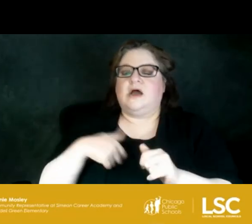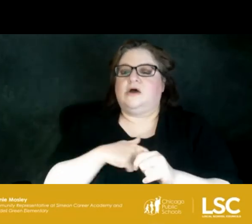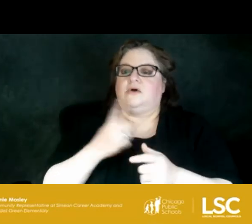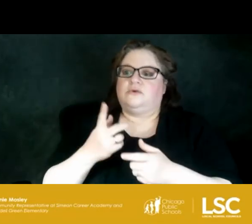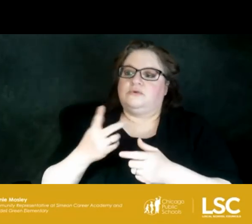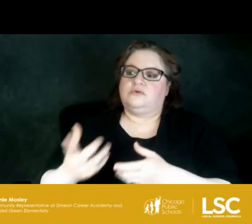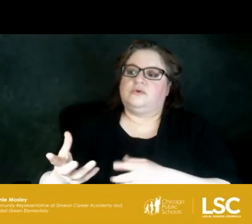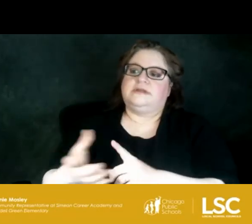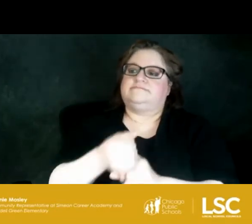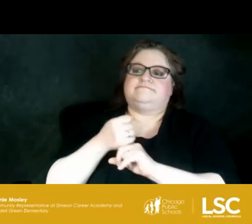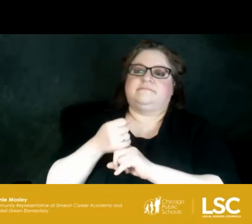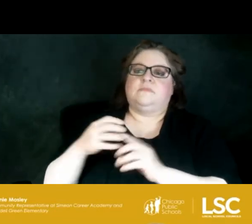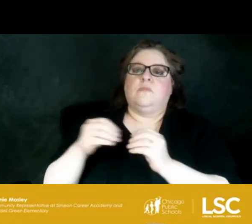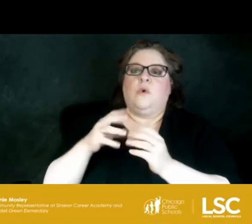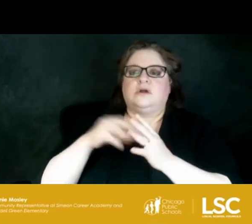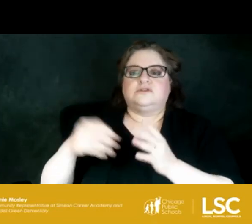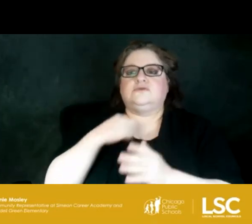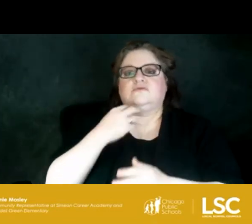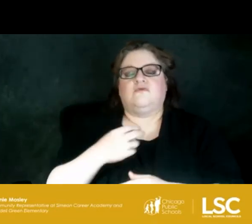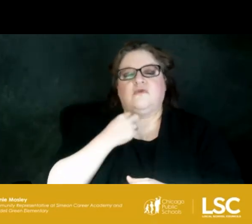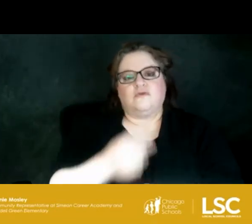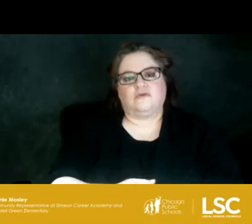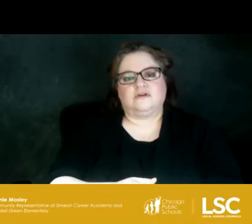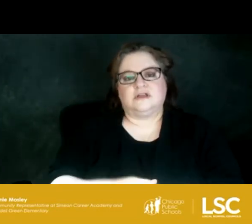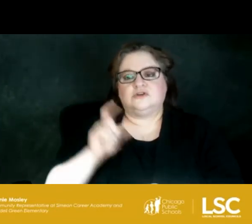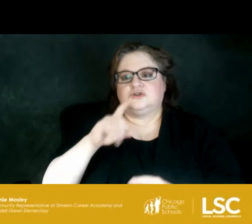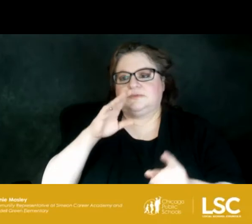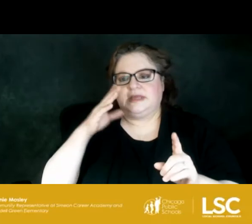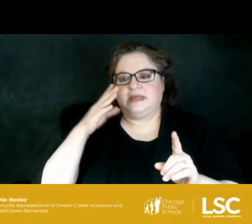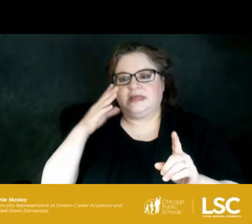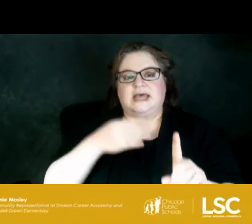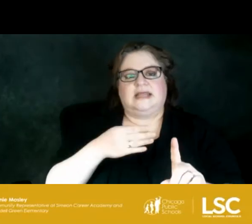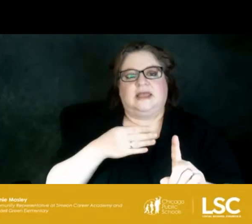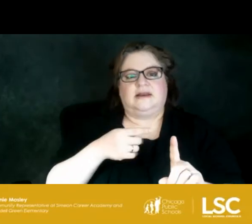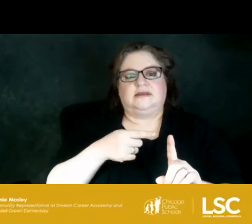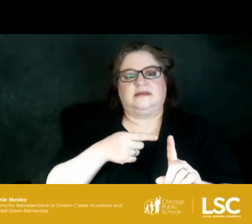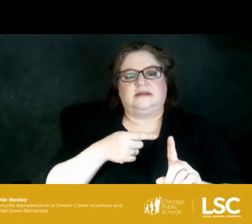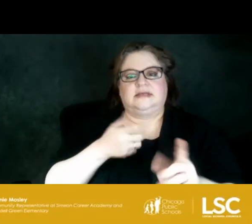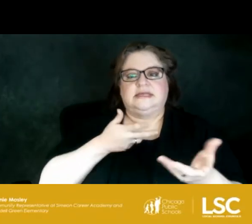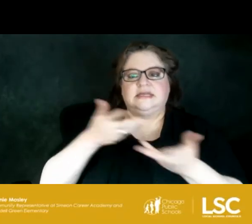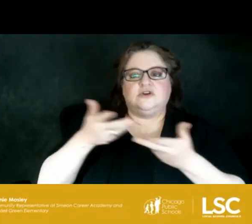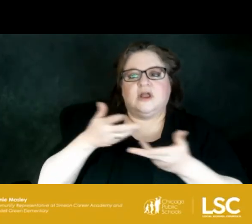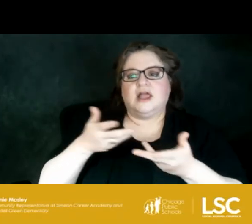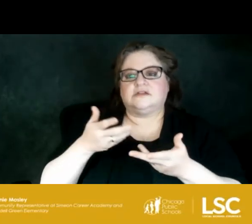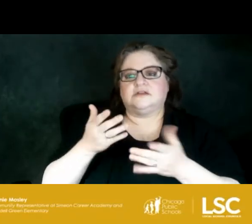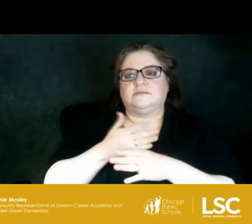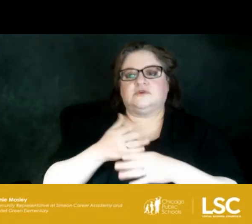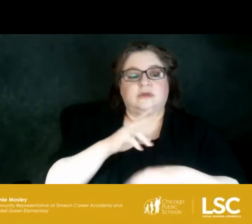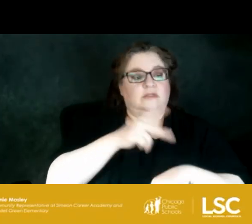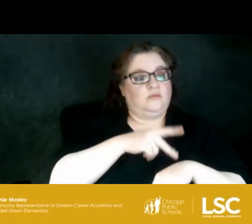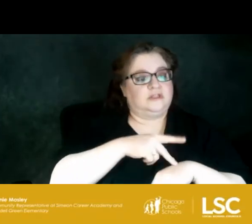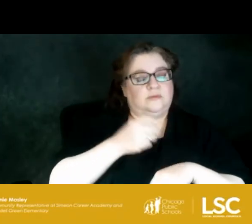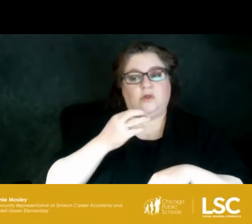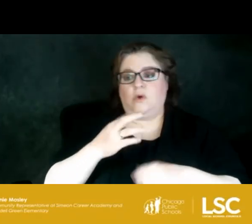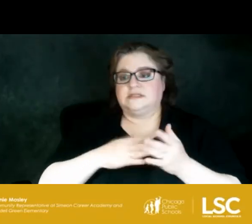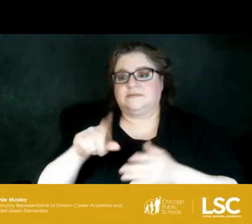student voice? There should be a dedicated interaction between the principal or